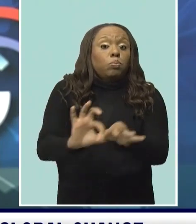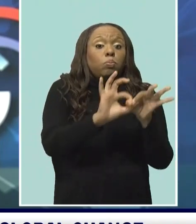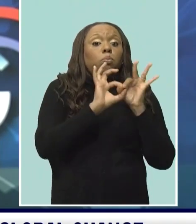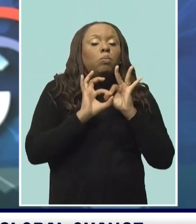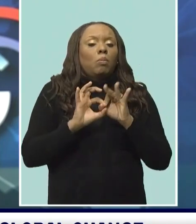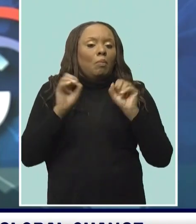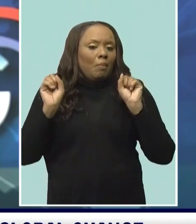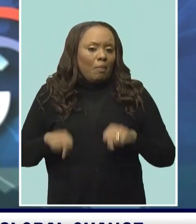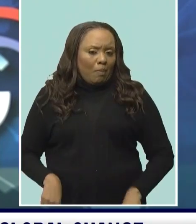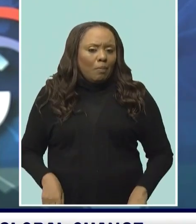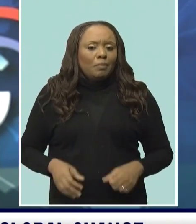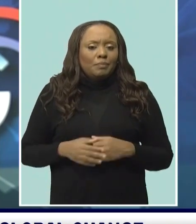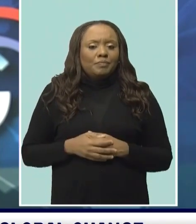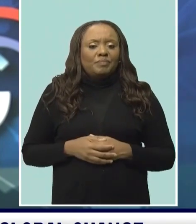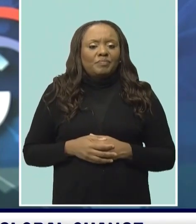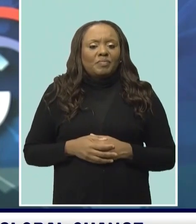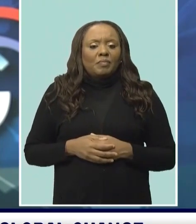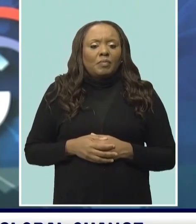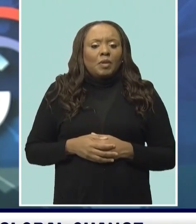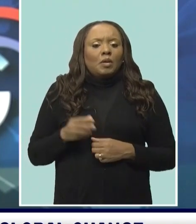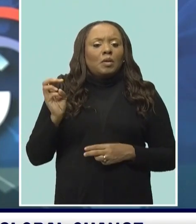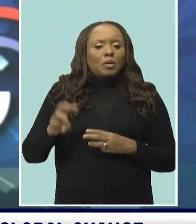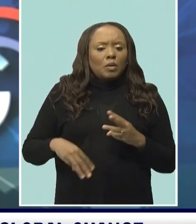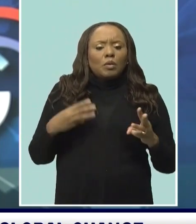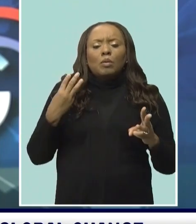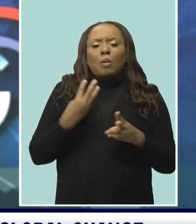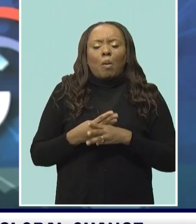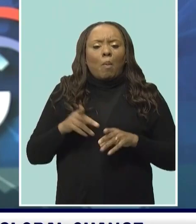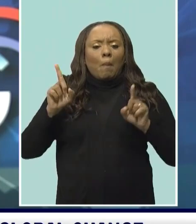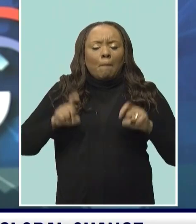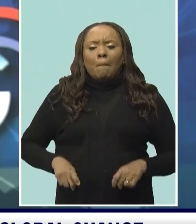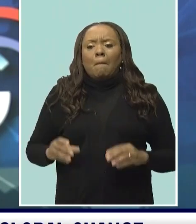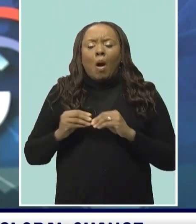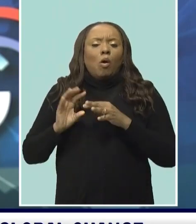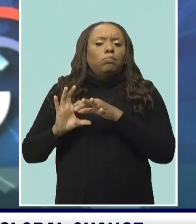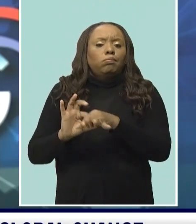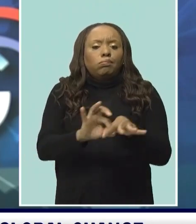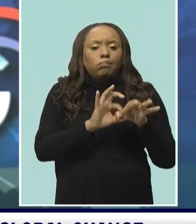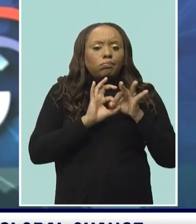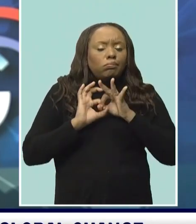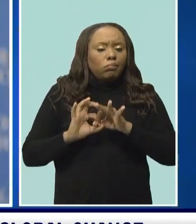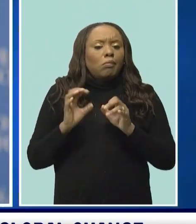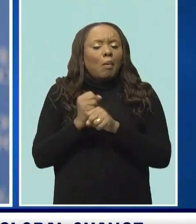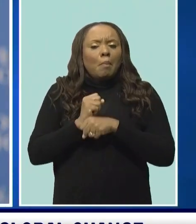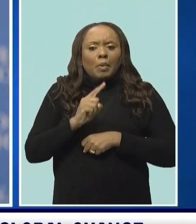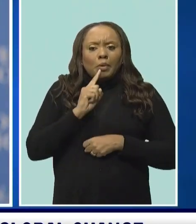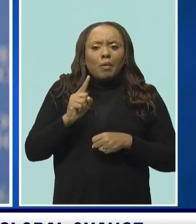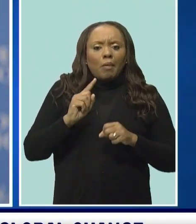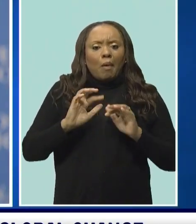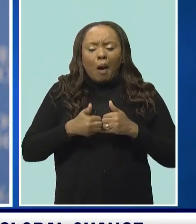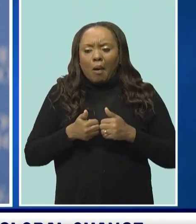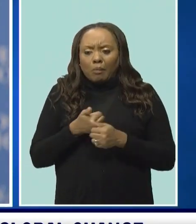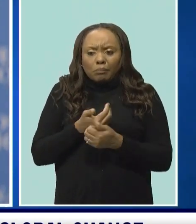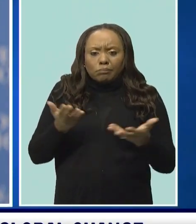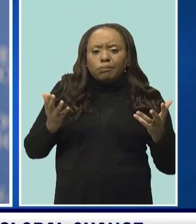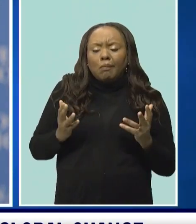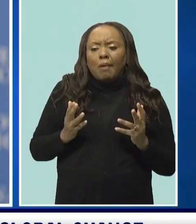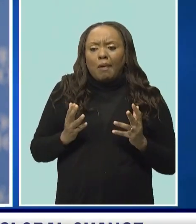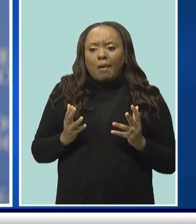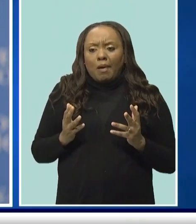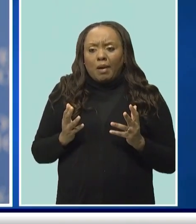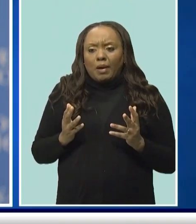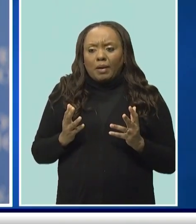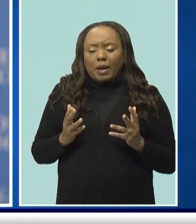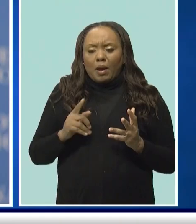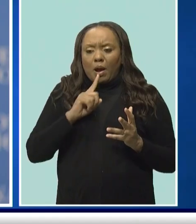much at stake, and more so than ever, the world needs multilateralism. The reality is that the world is at a very